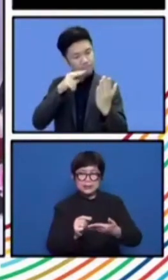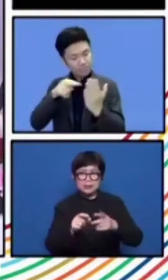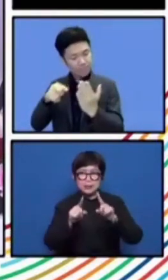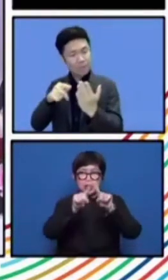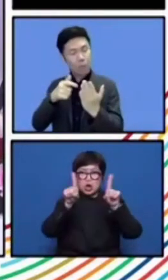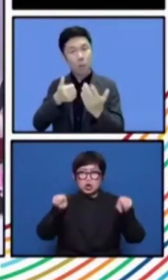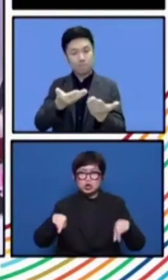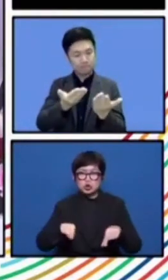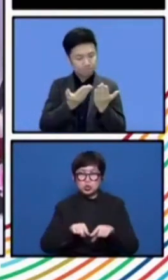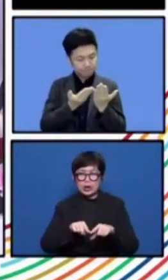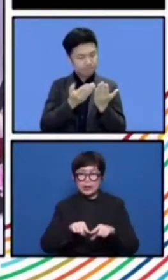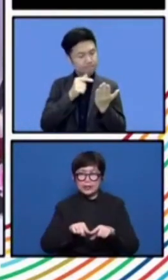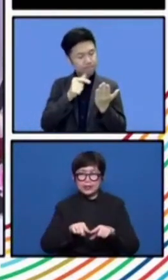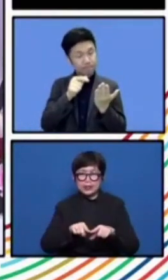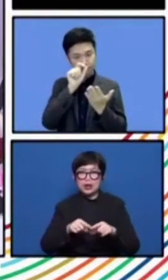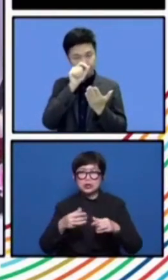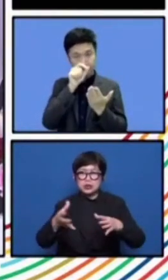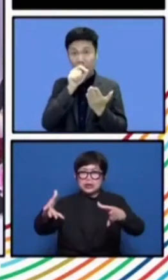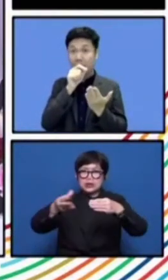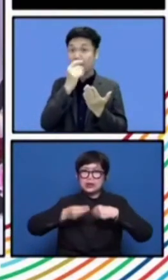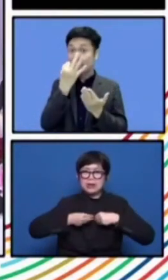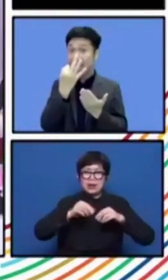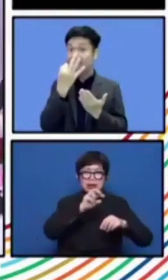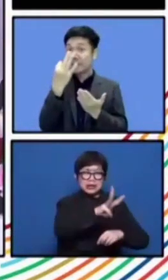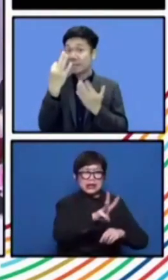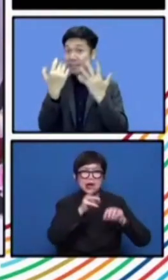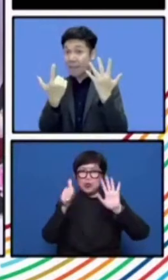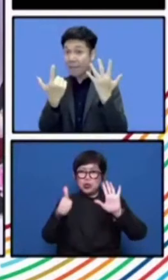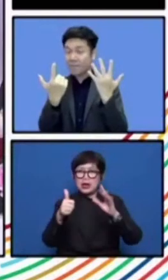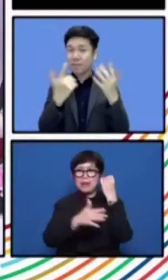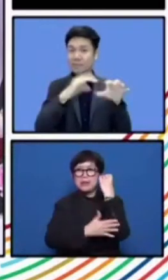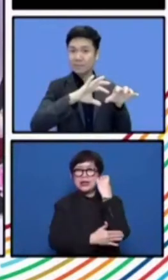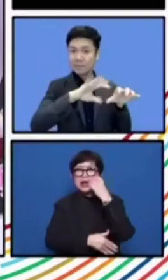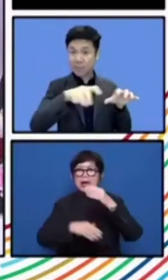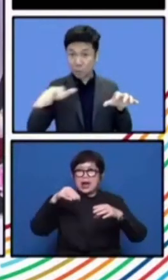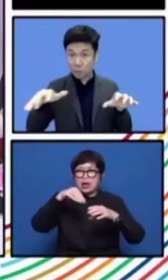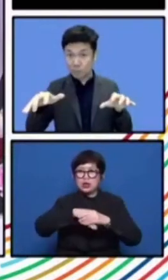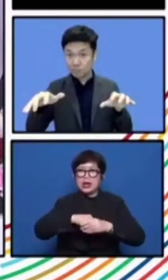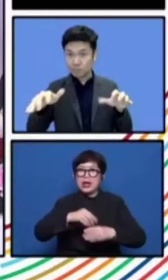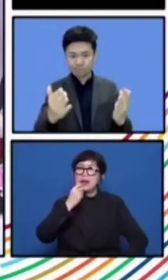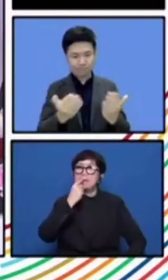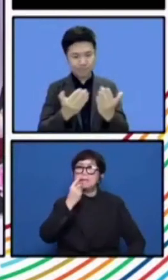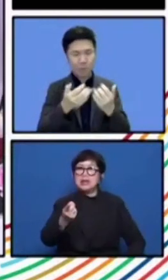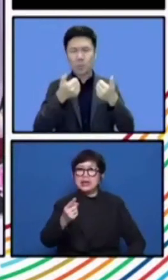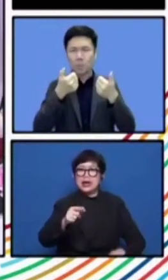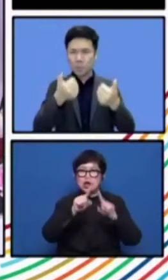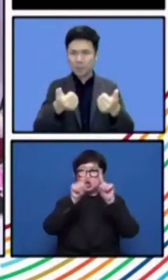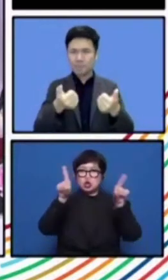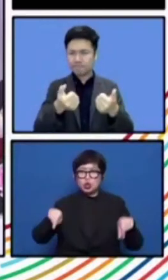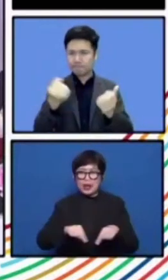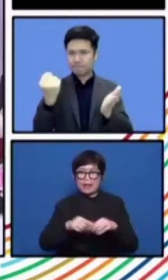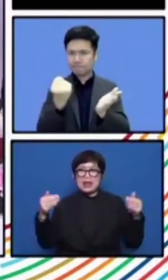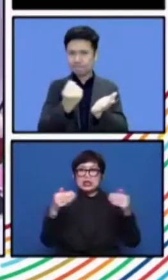by a total of 37 member states and found them to be in order thank you